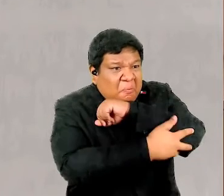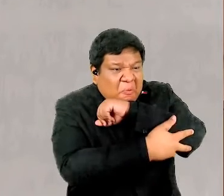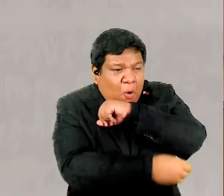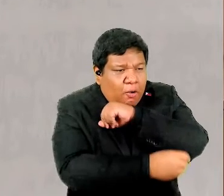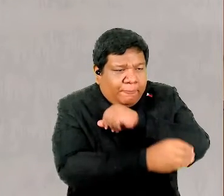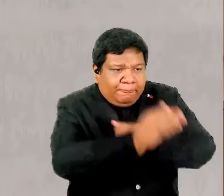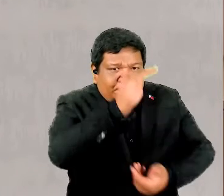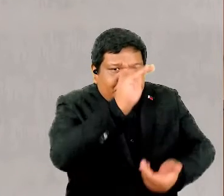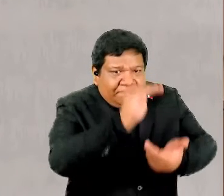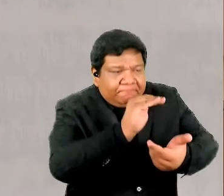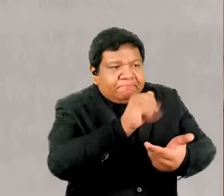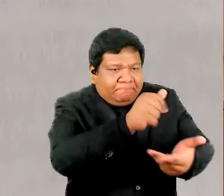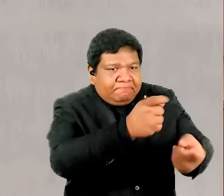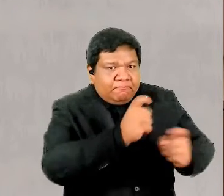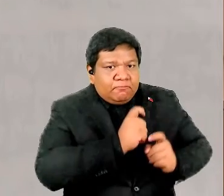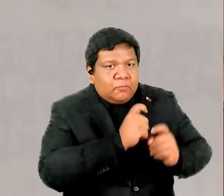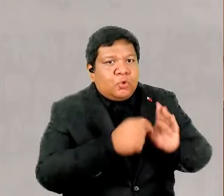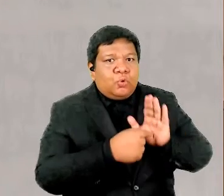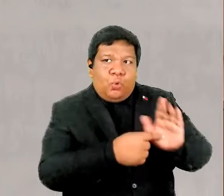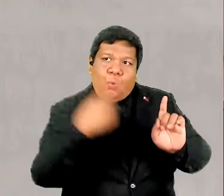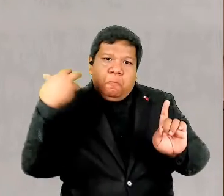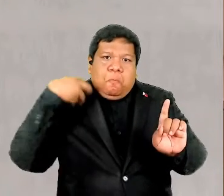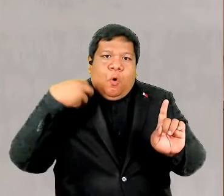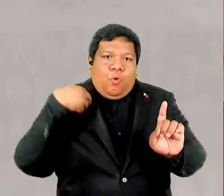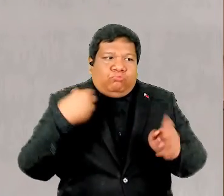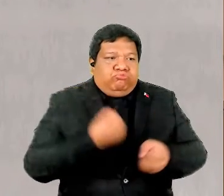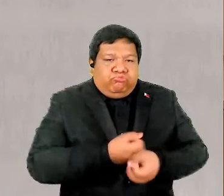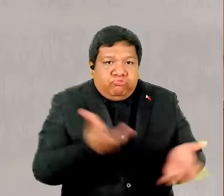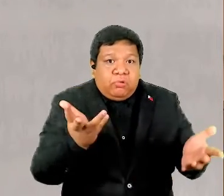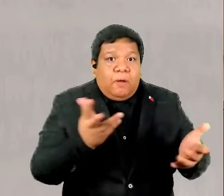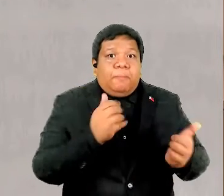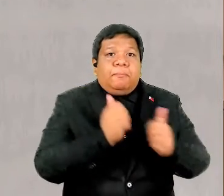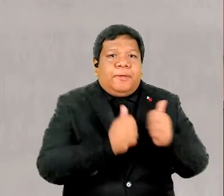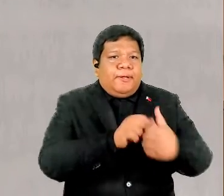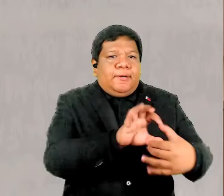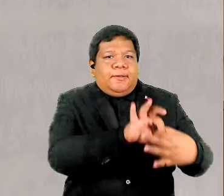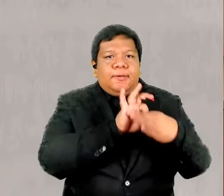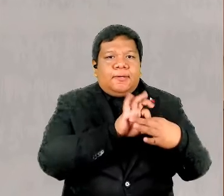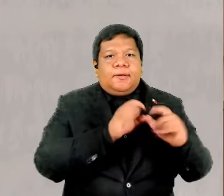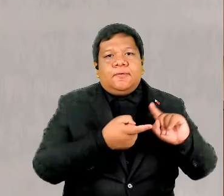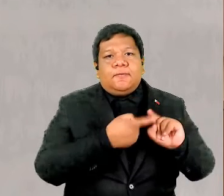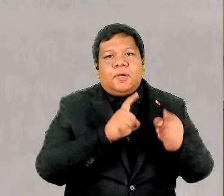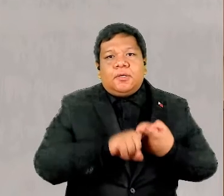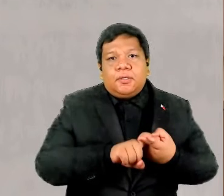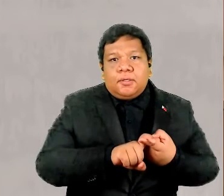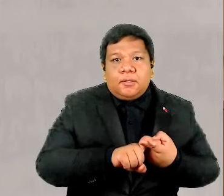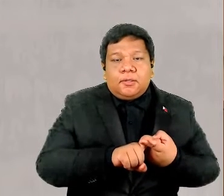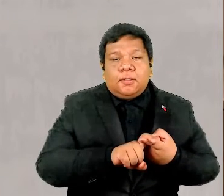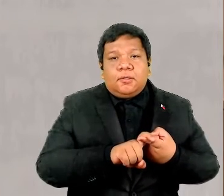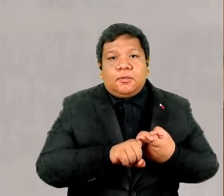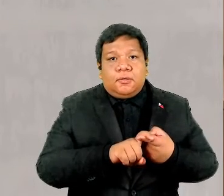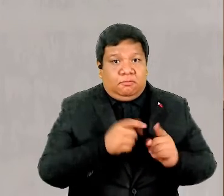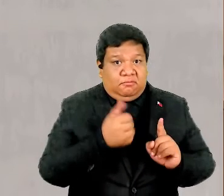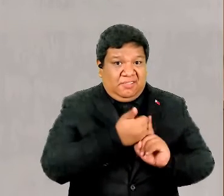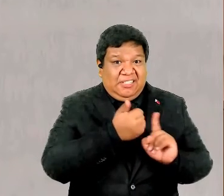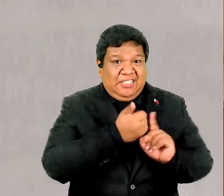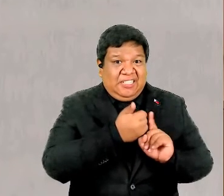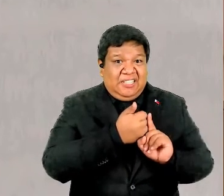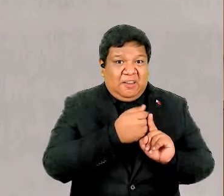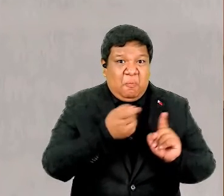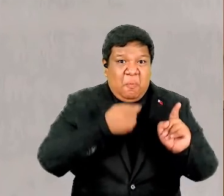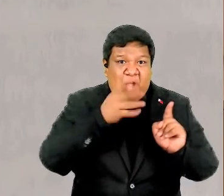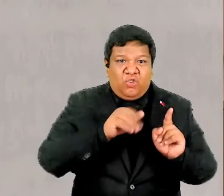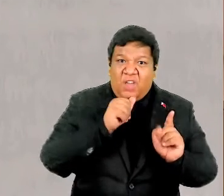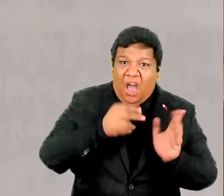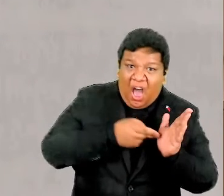of others and show the generosity of the master is gaining friends for himself. Ito, dishonest manager